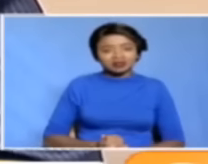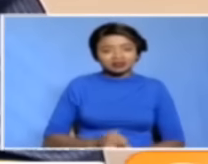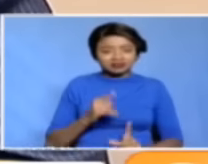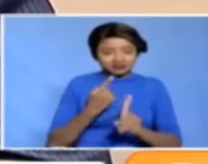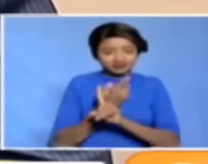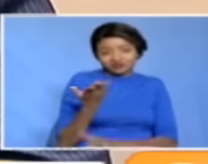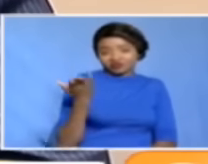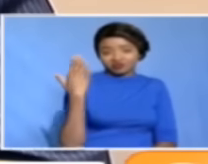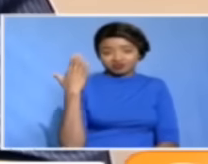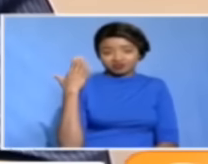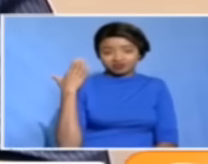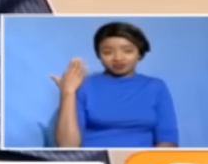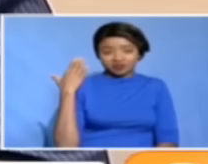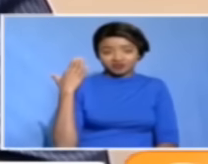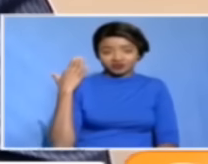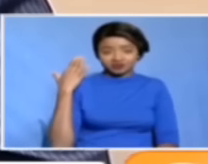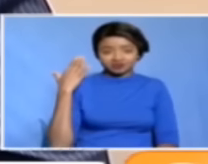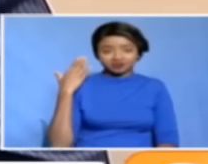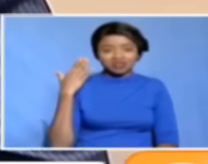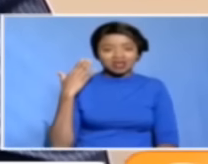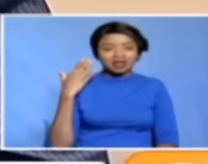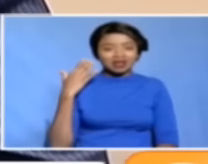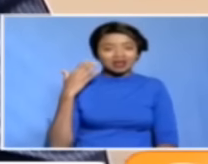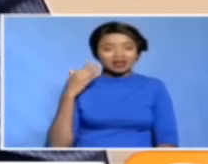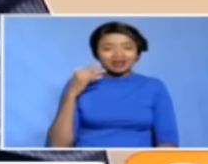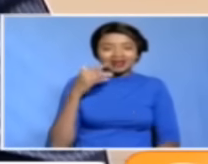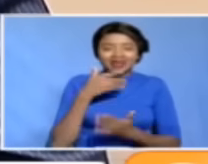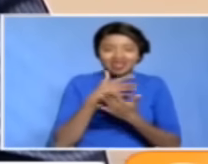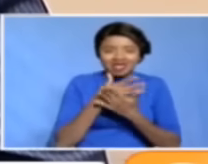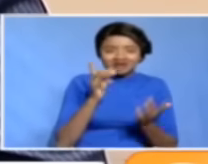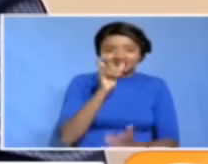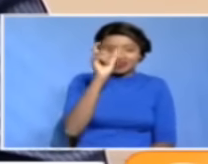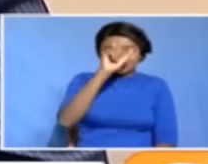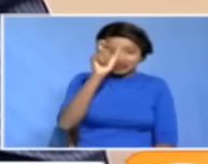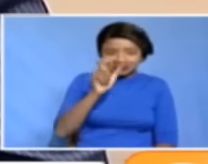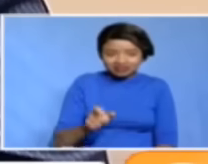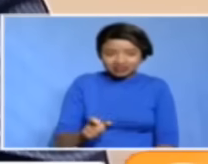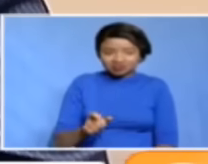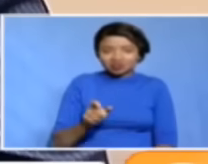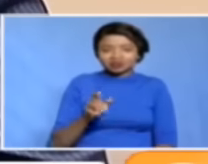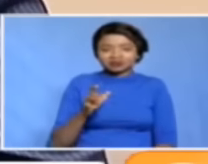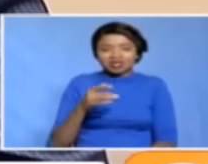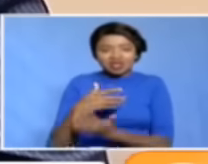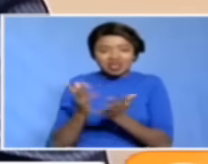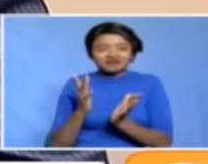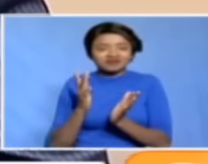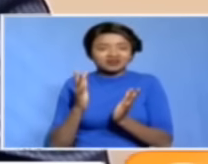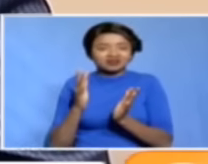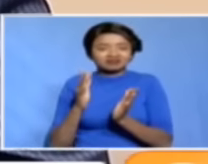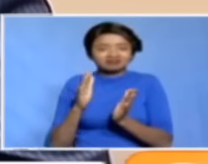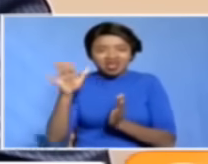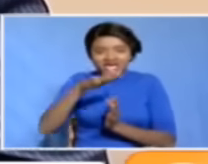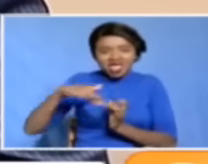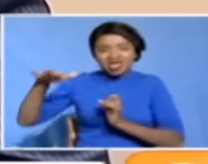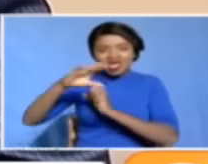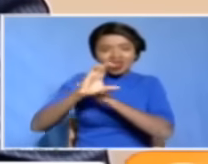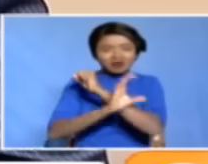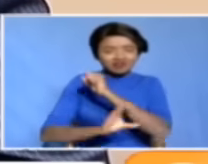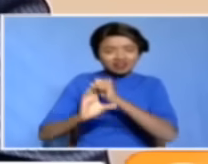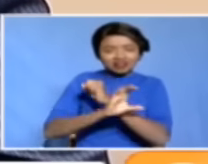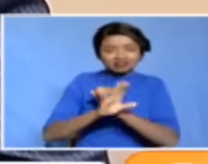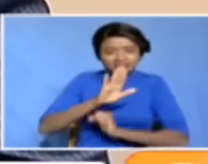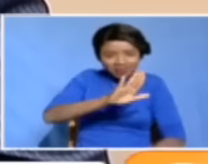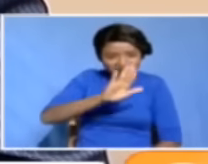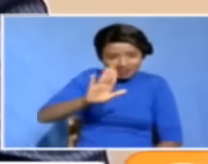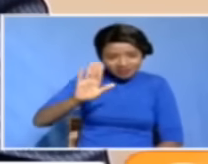before, everybody, every region, every party, every corner of the country, they will have their